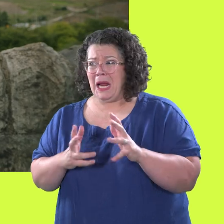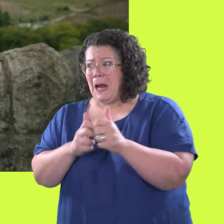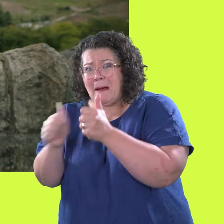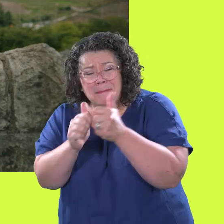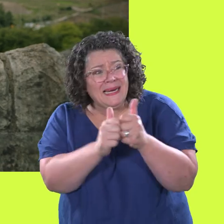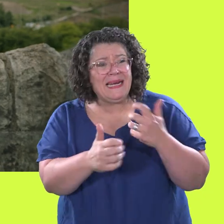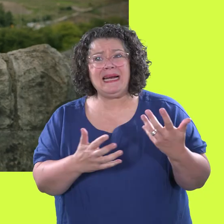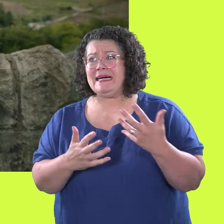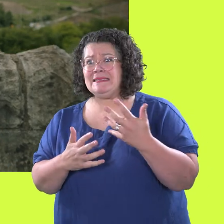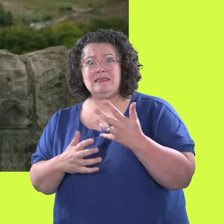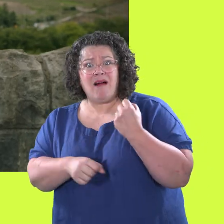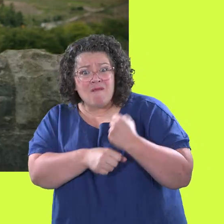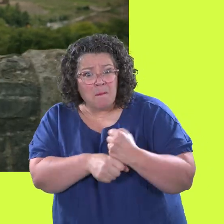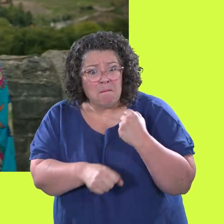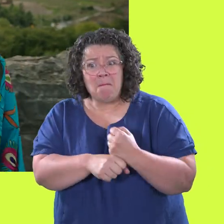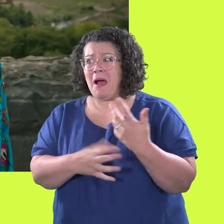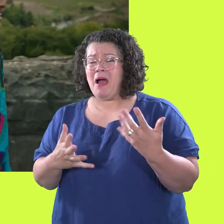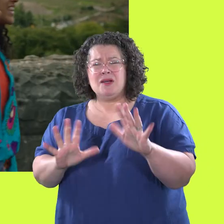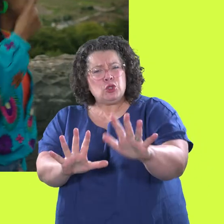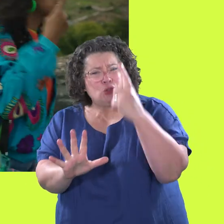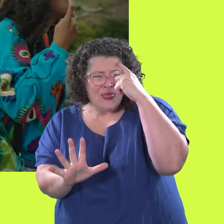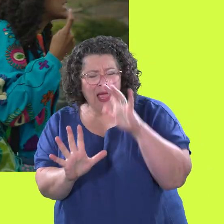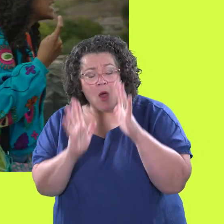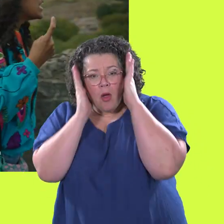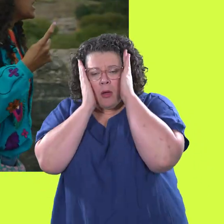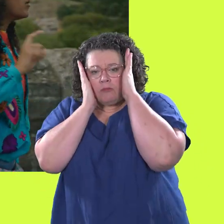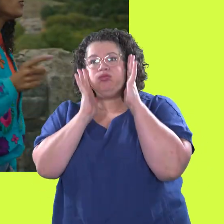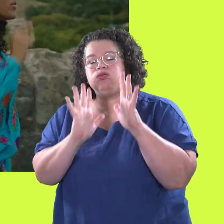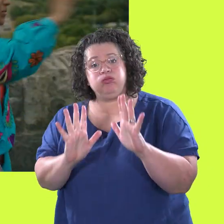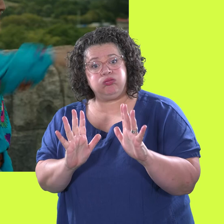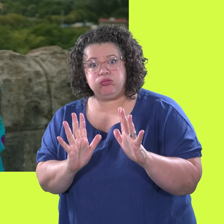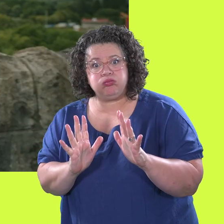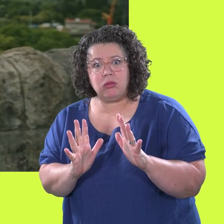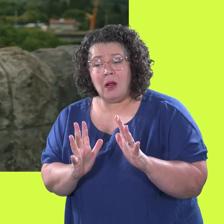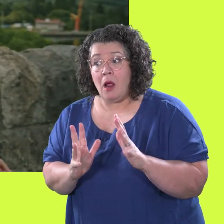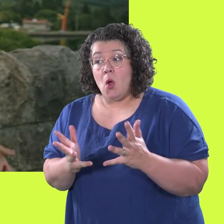Companies, the government, just think